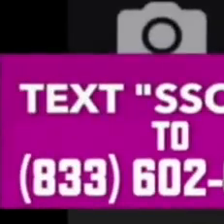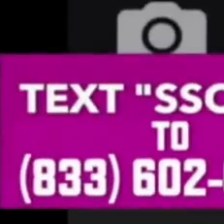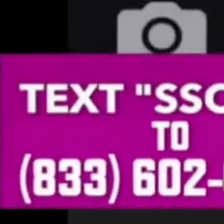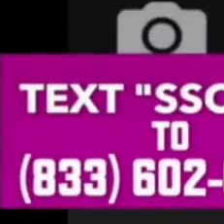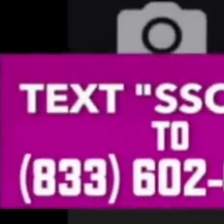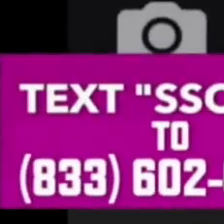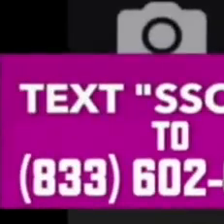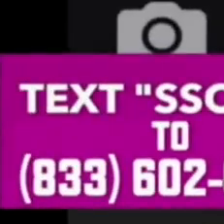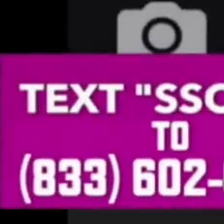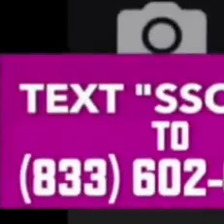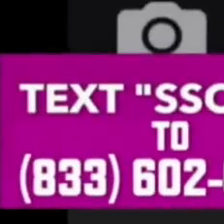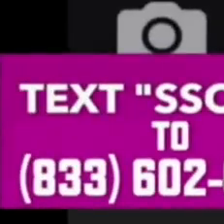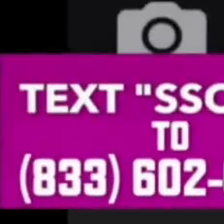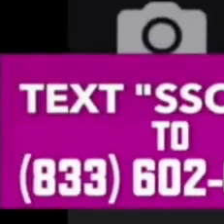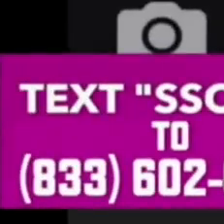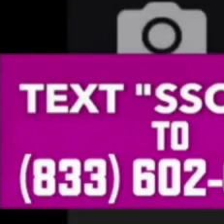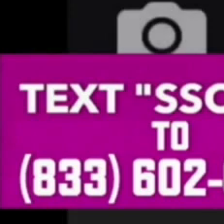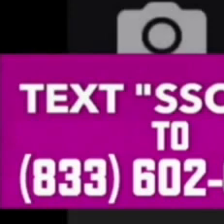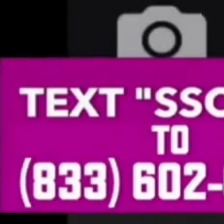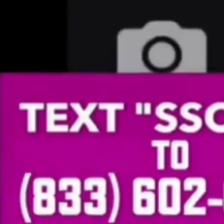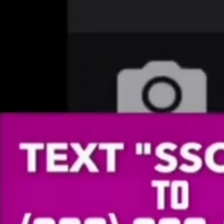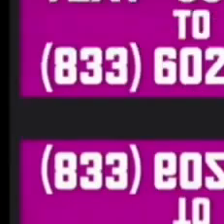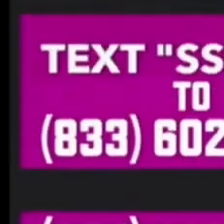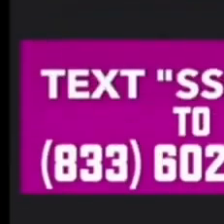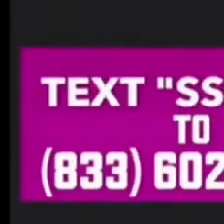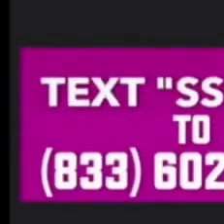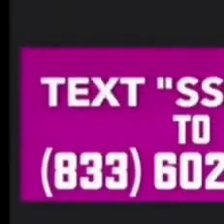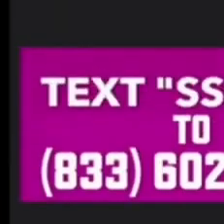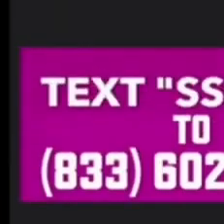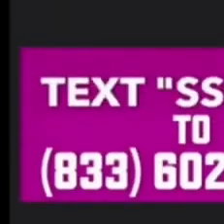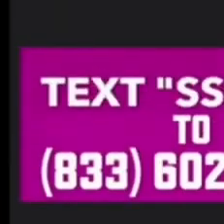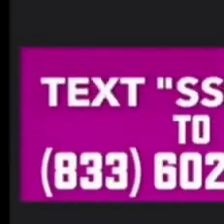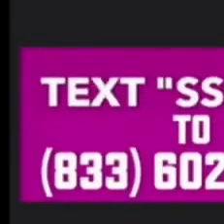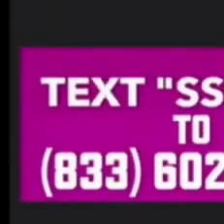Text the amount to the keyword SSCLive to